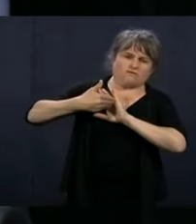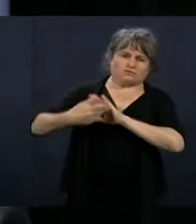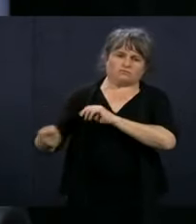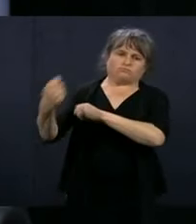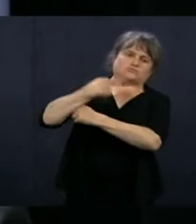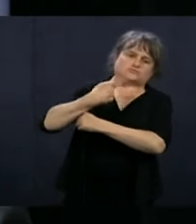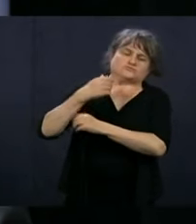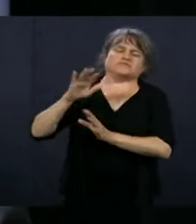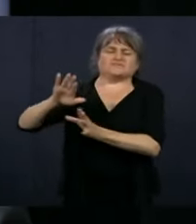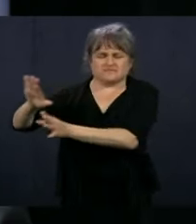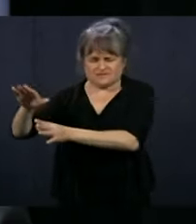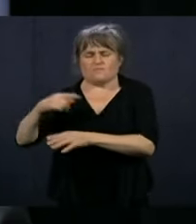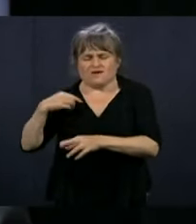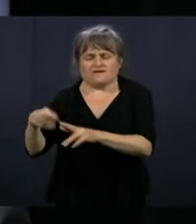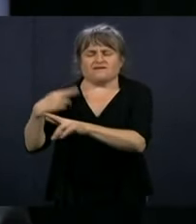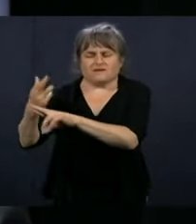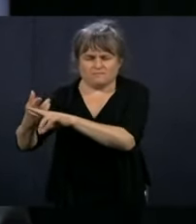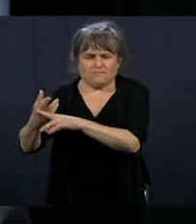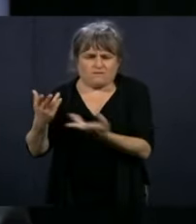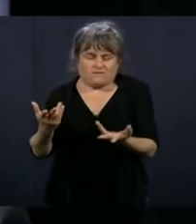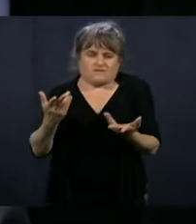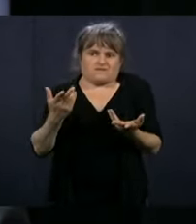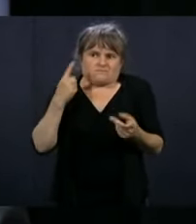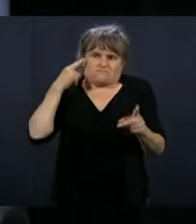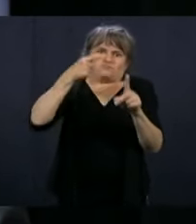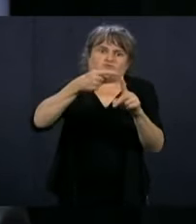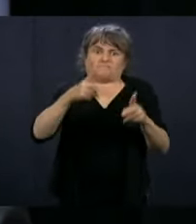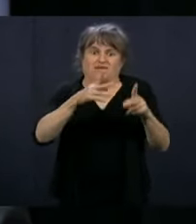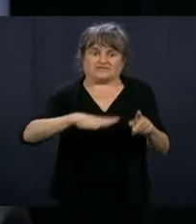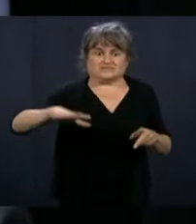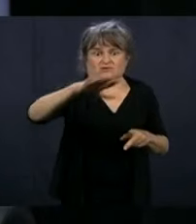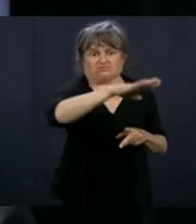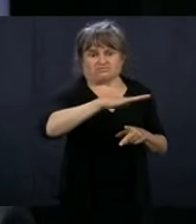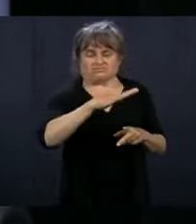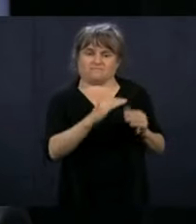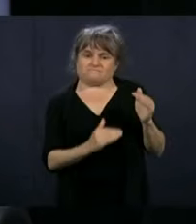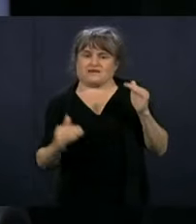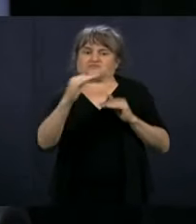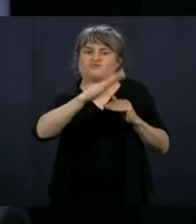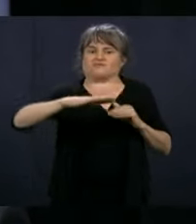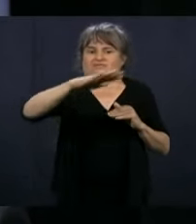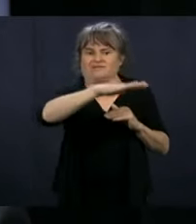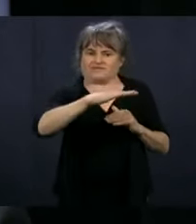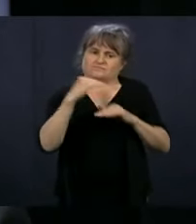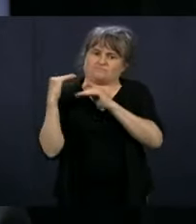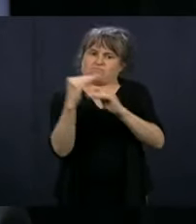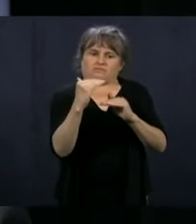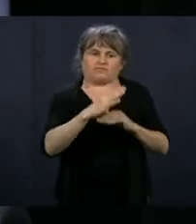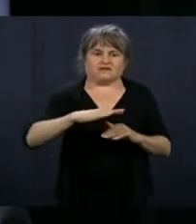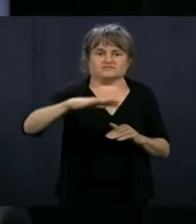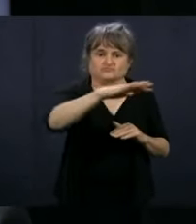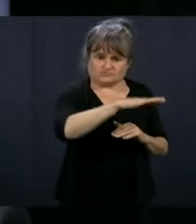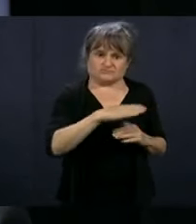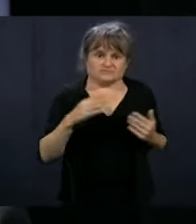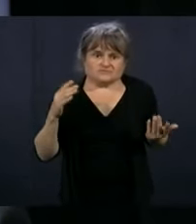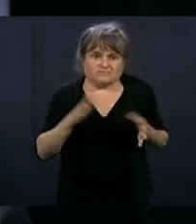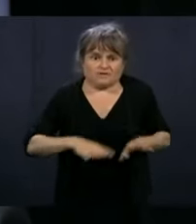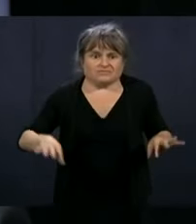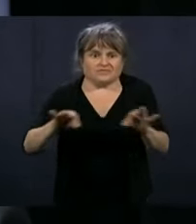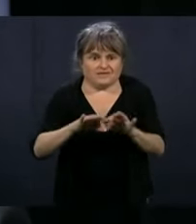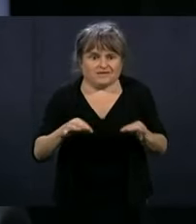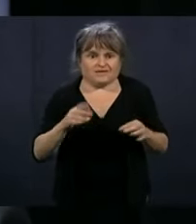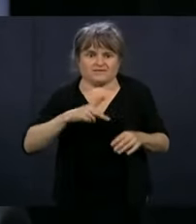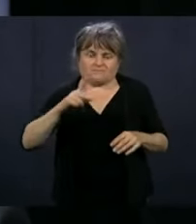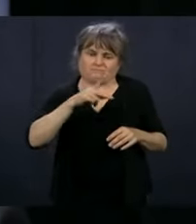stop this spread. We did it in the name of the superior interest of Quebecers and of Quebec. That